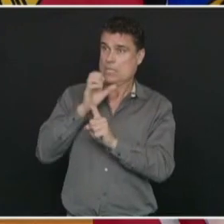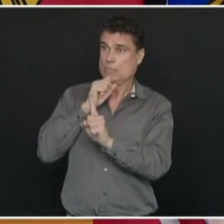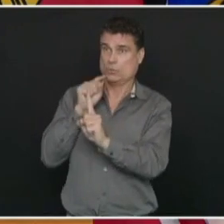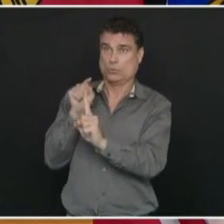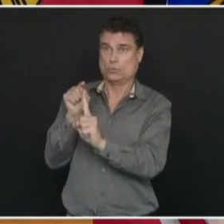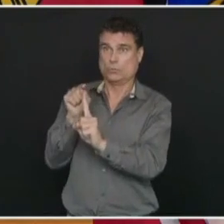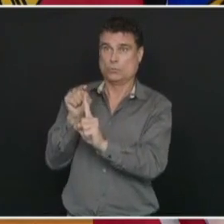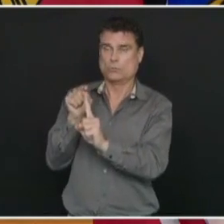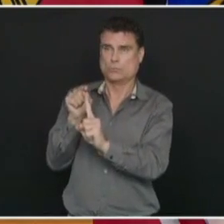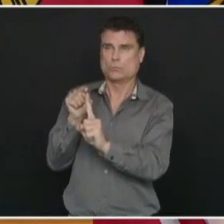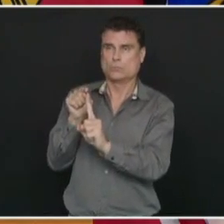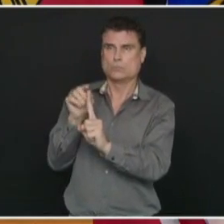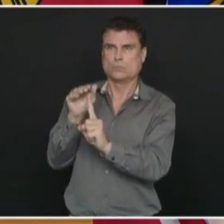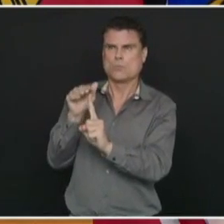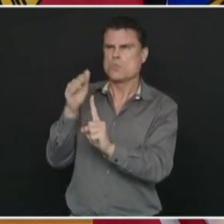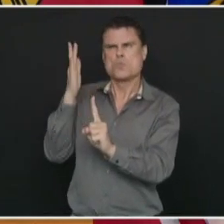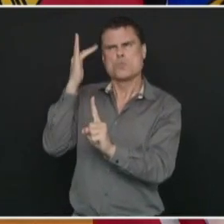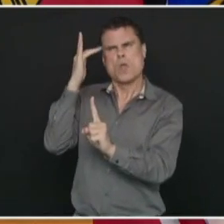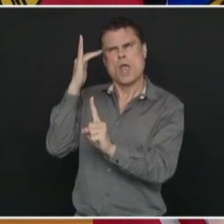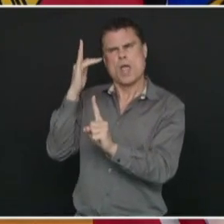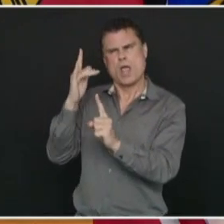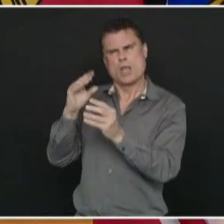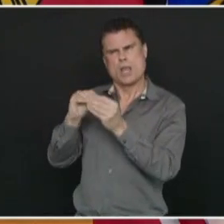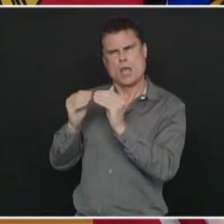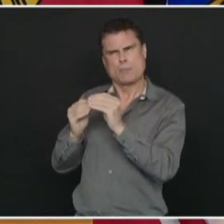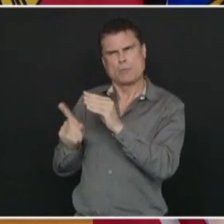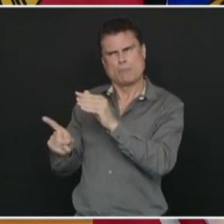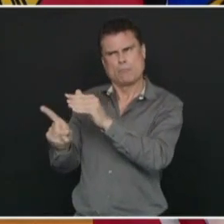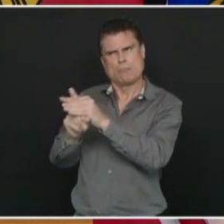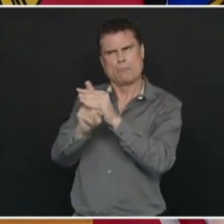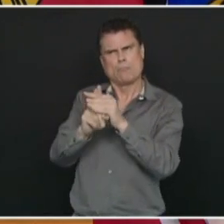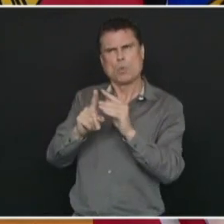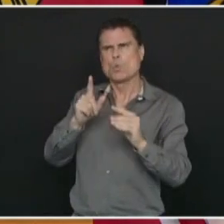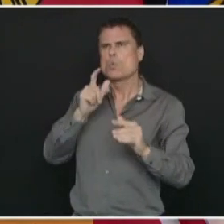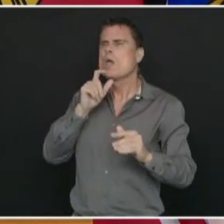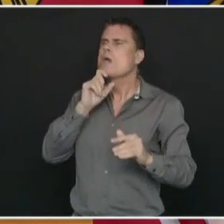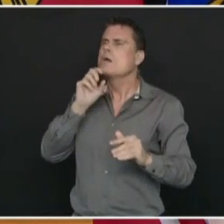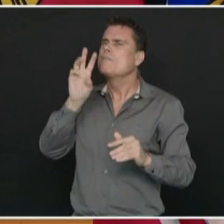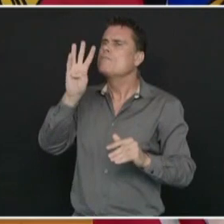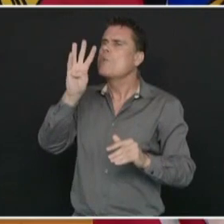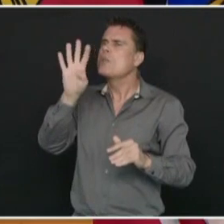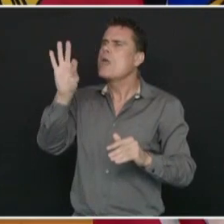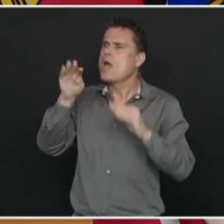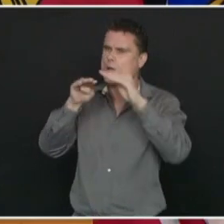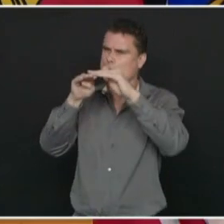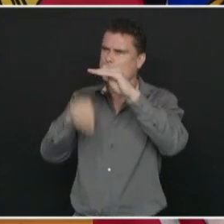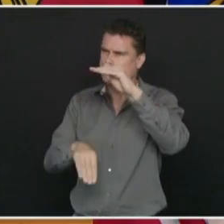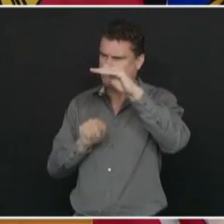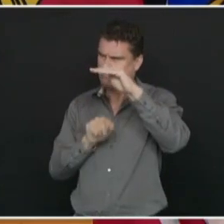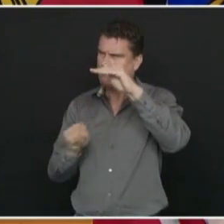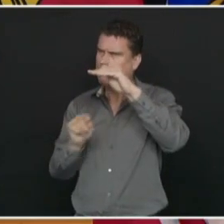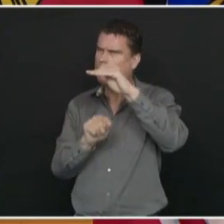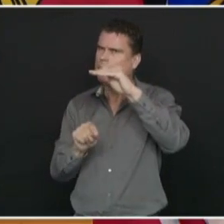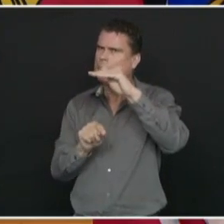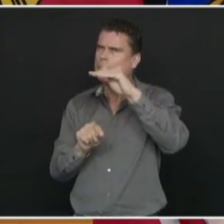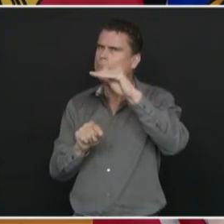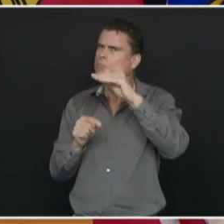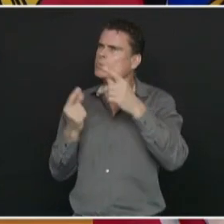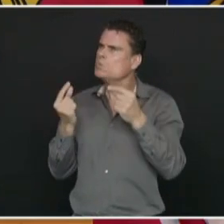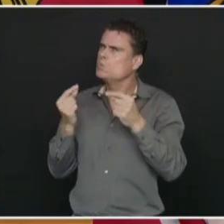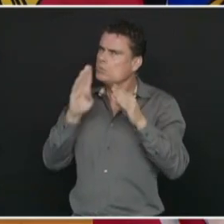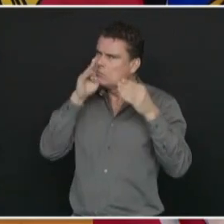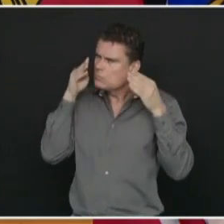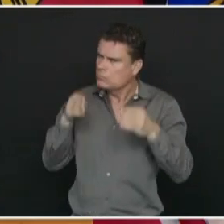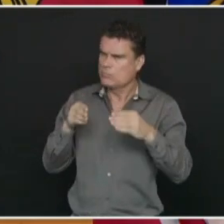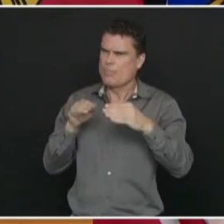in hospital, it is a disease that really wipes people out. It's like having a very severe influenza, and this is